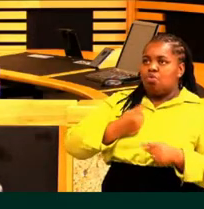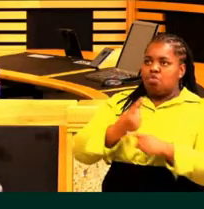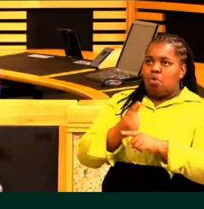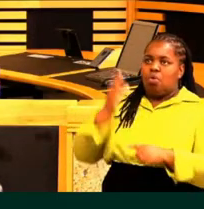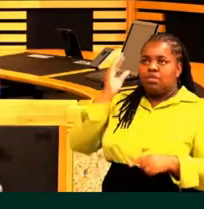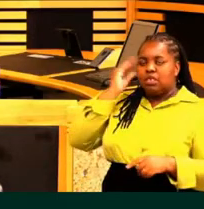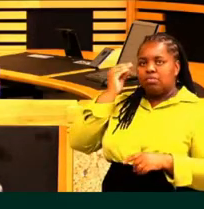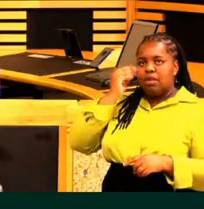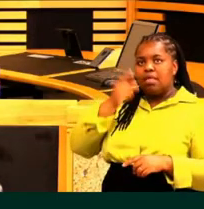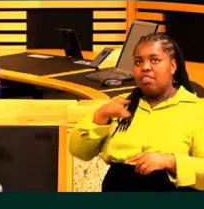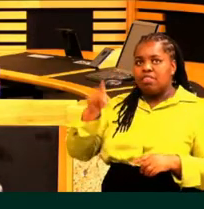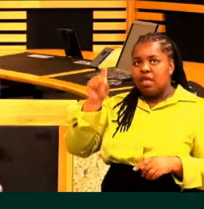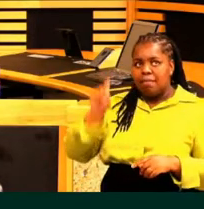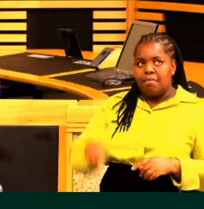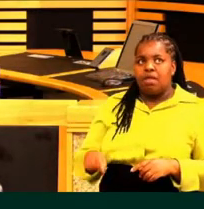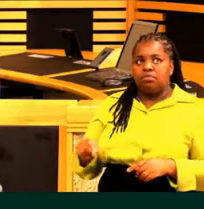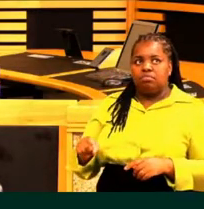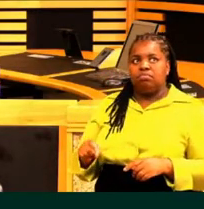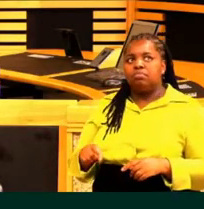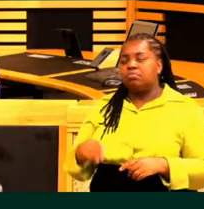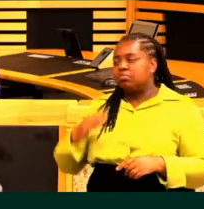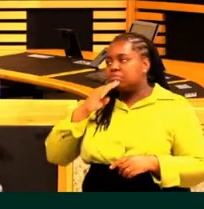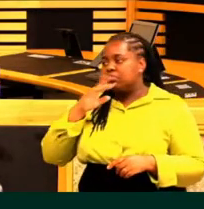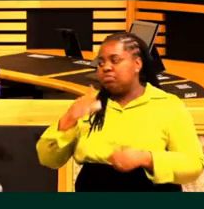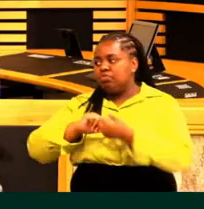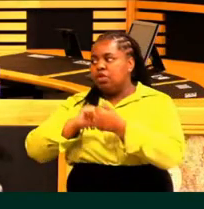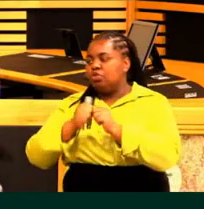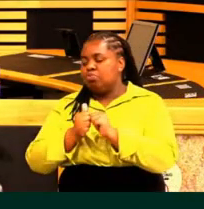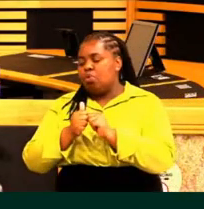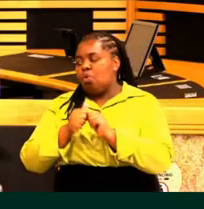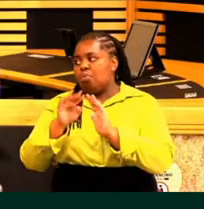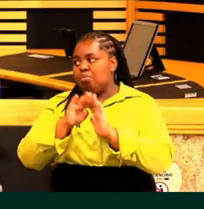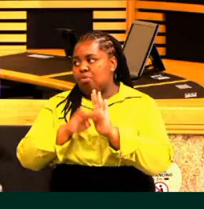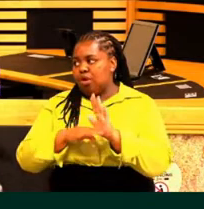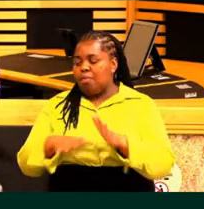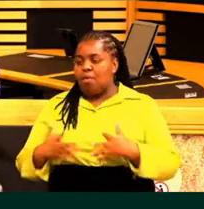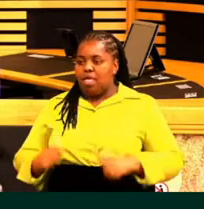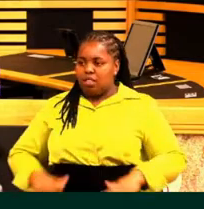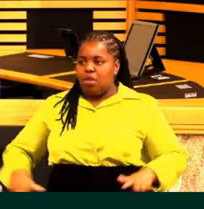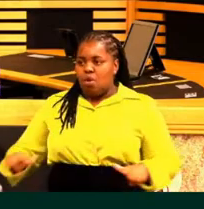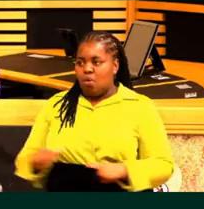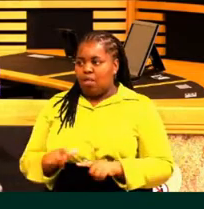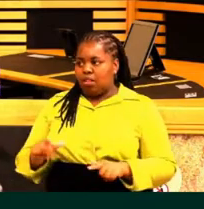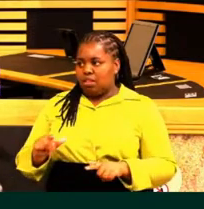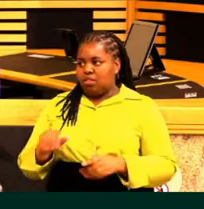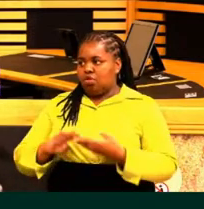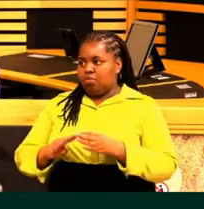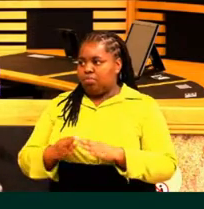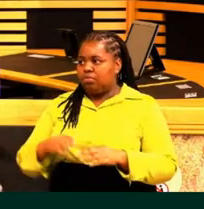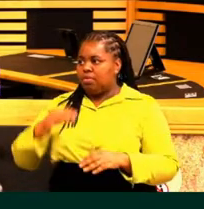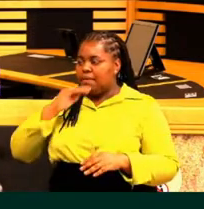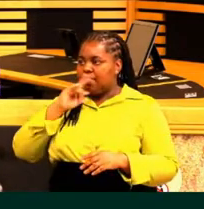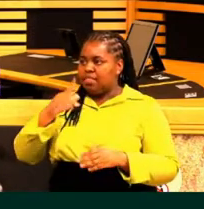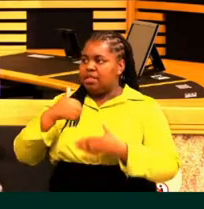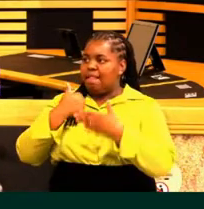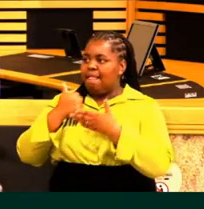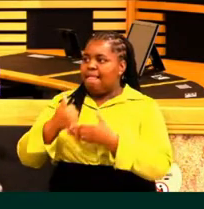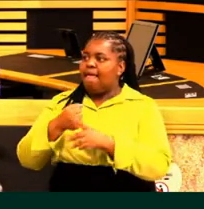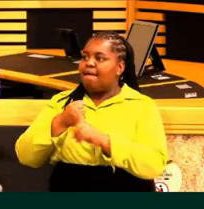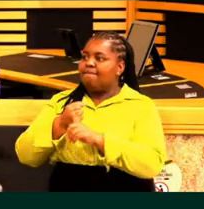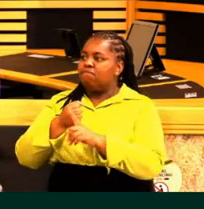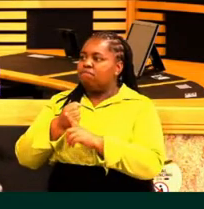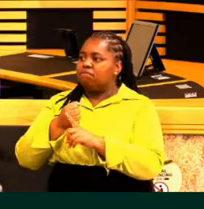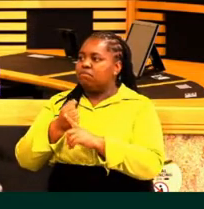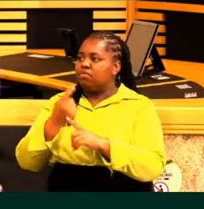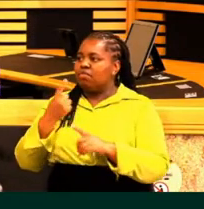they must be a revitalization of sport programs in local communities as this will assist in fighting the